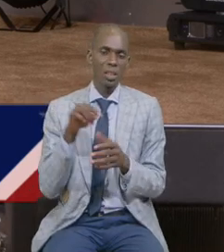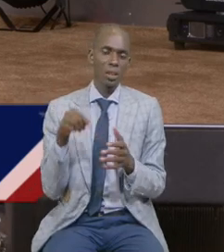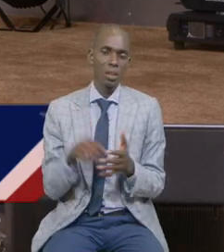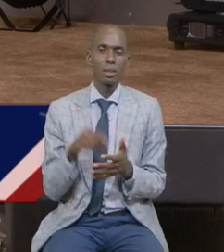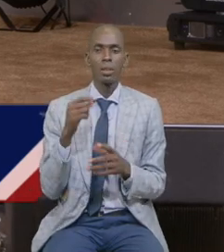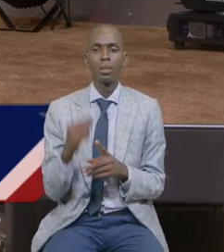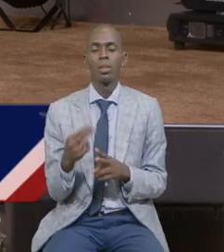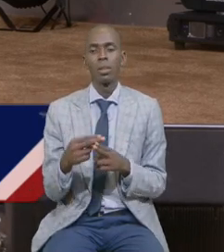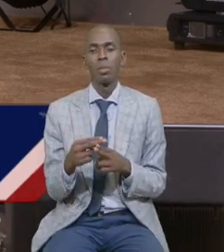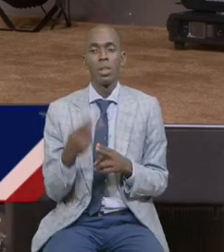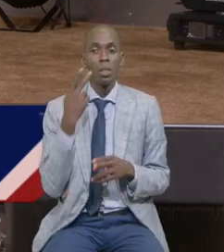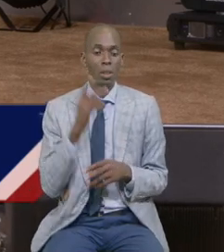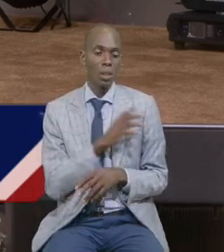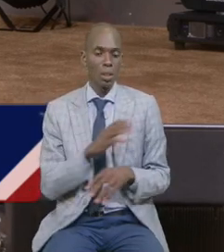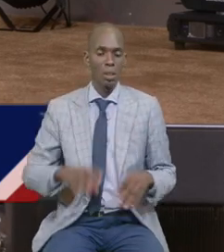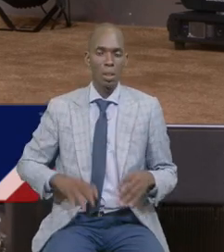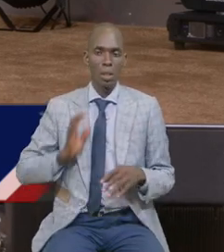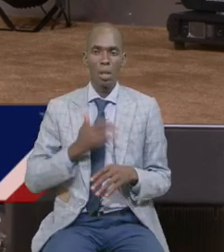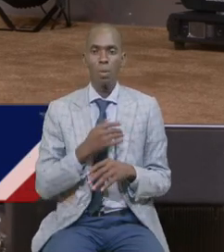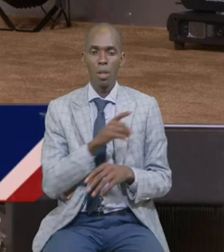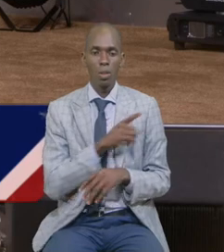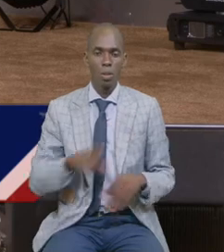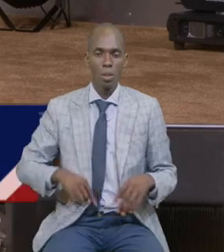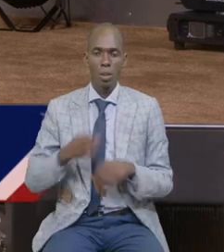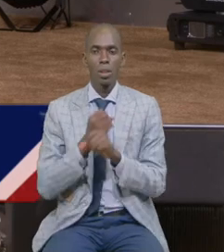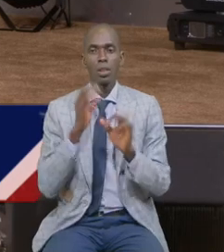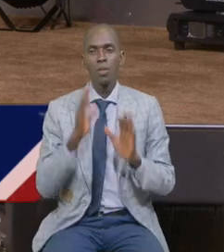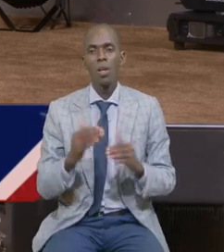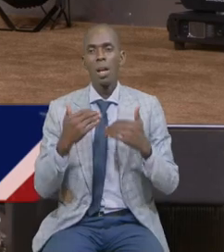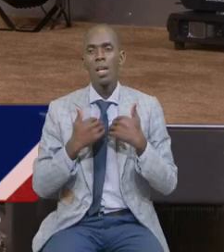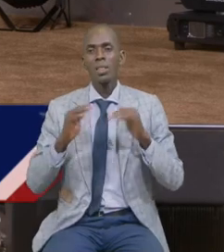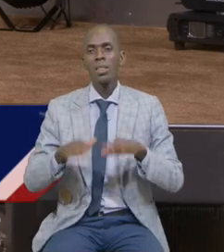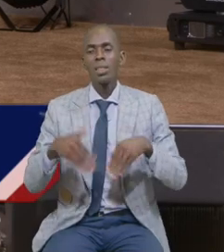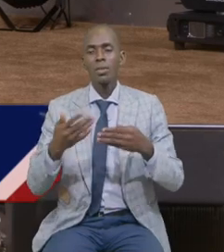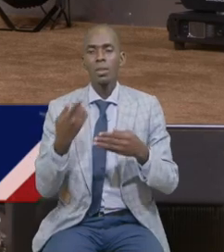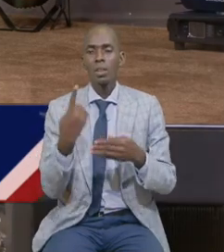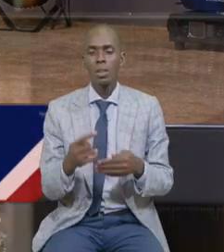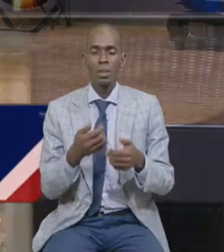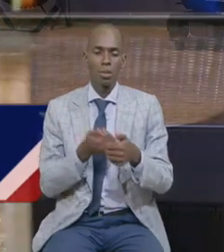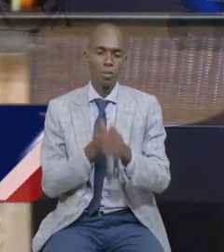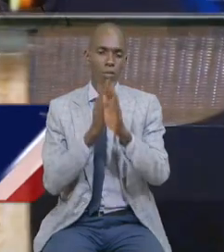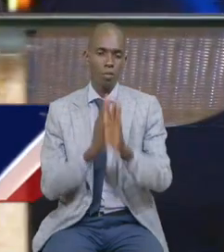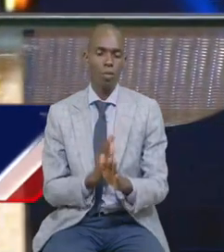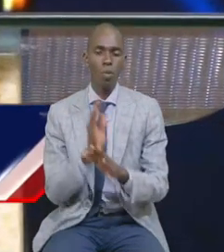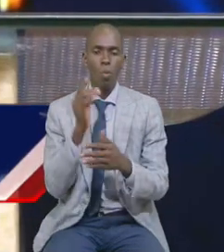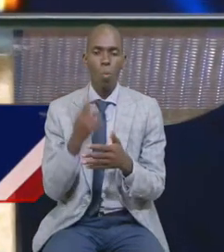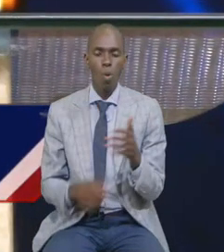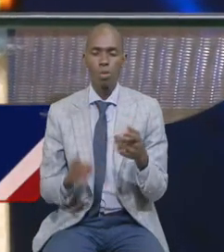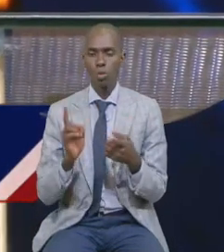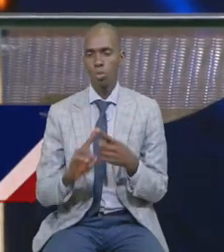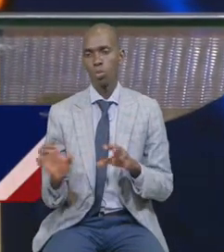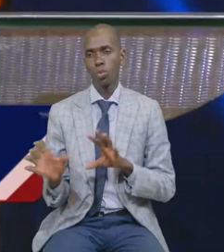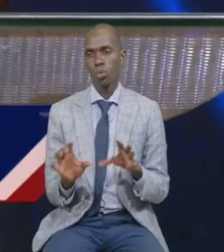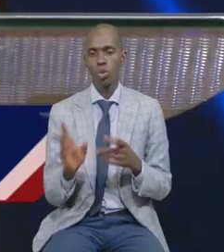Savior, our Lord, had given his own disciples what they should do. To preach the